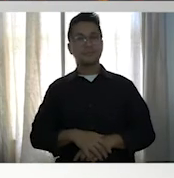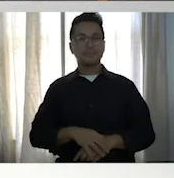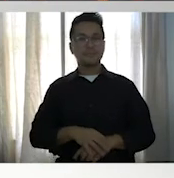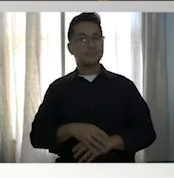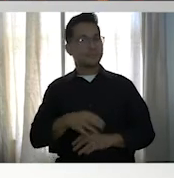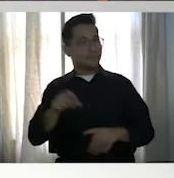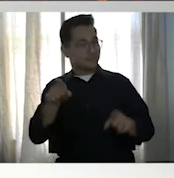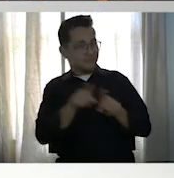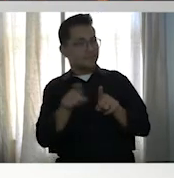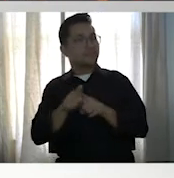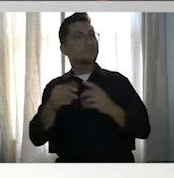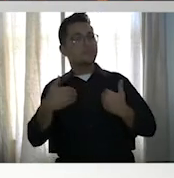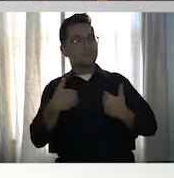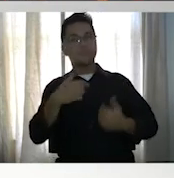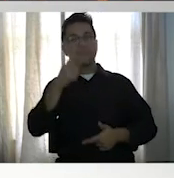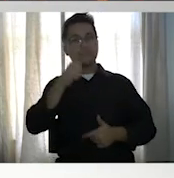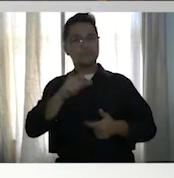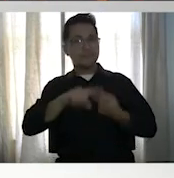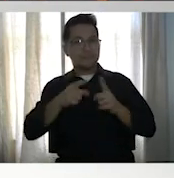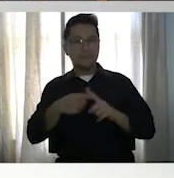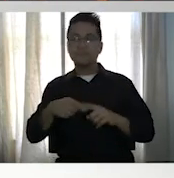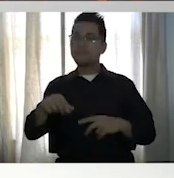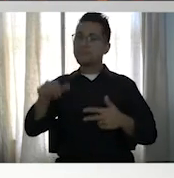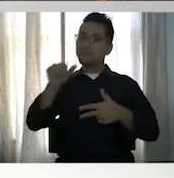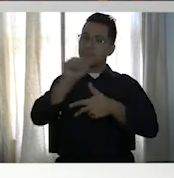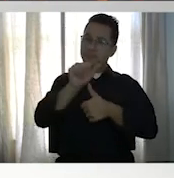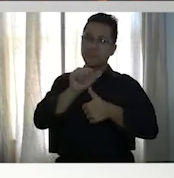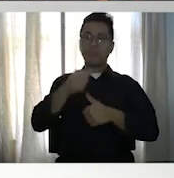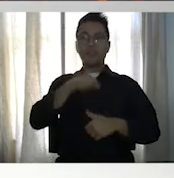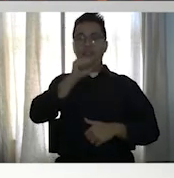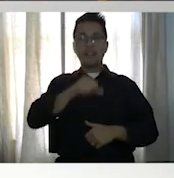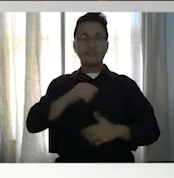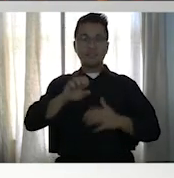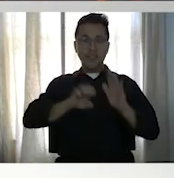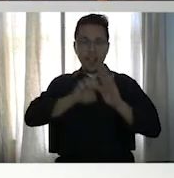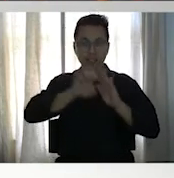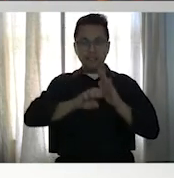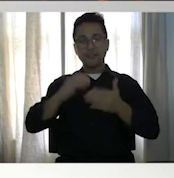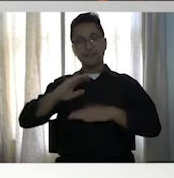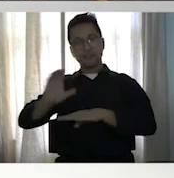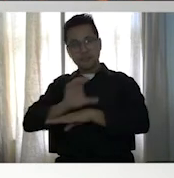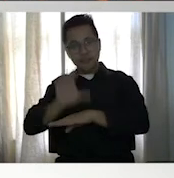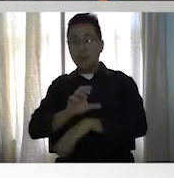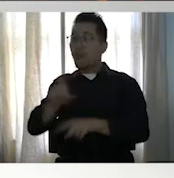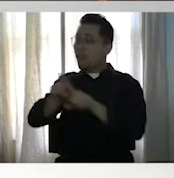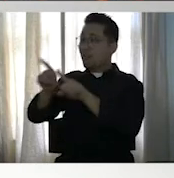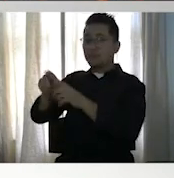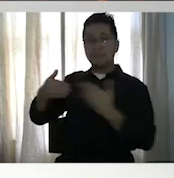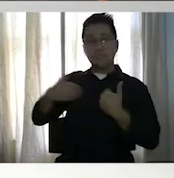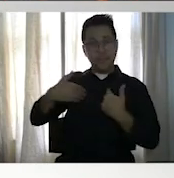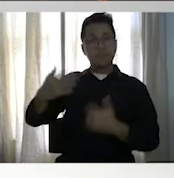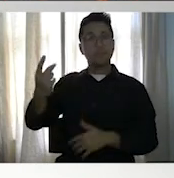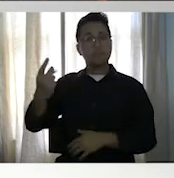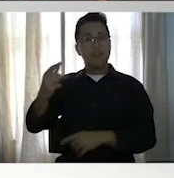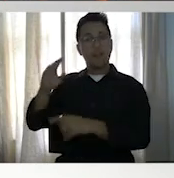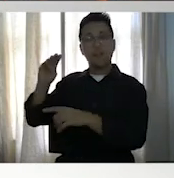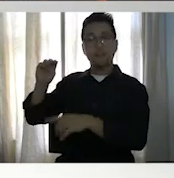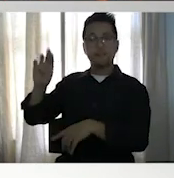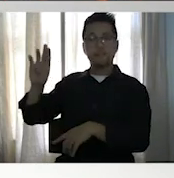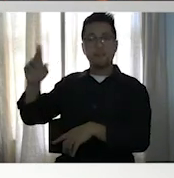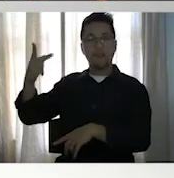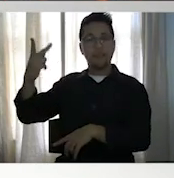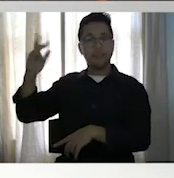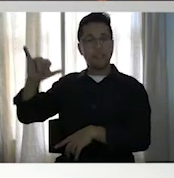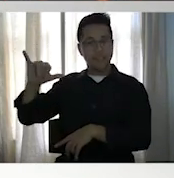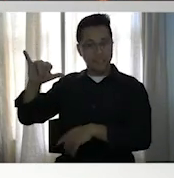Yes, that's what they thought. A loves elevators and computers. That's right. And then often I'd have my dog Murphy in the session